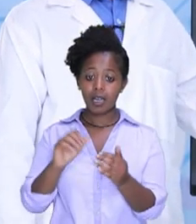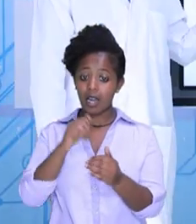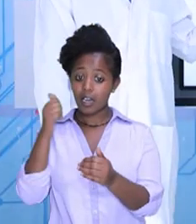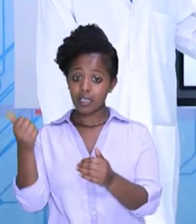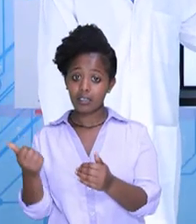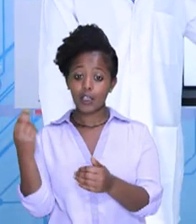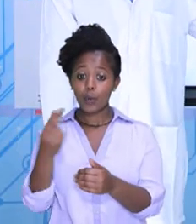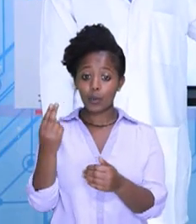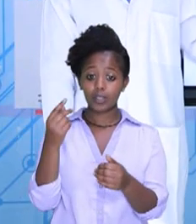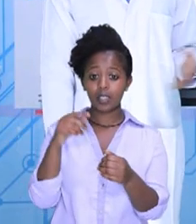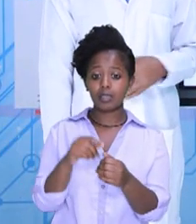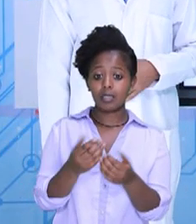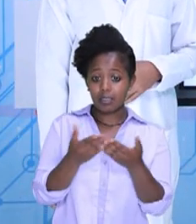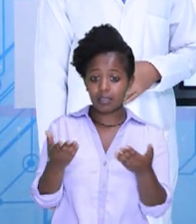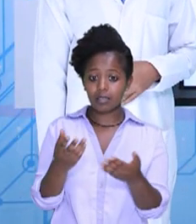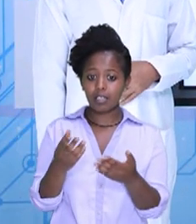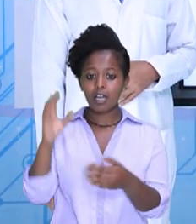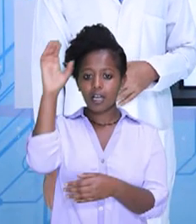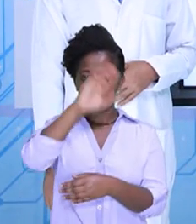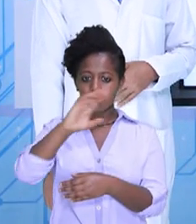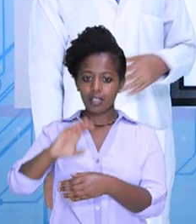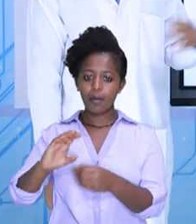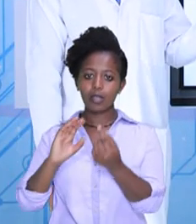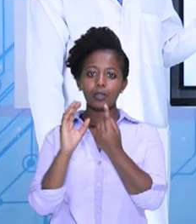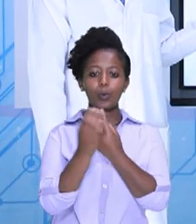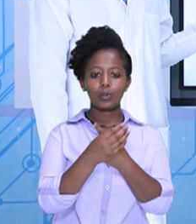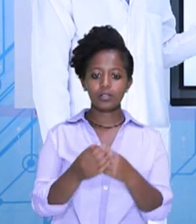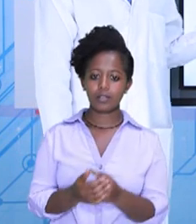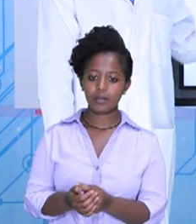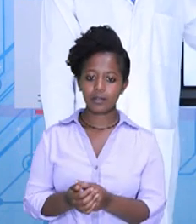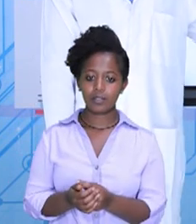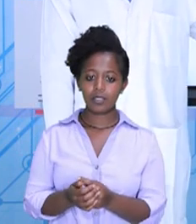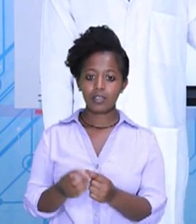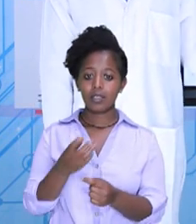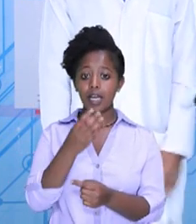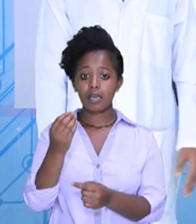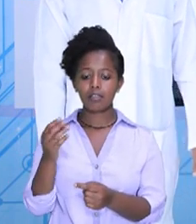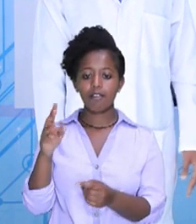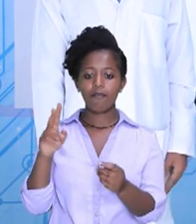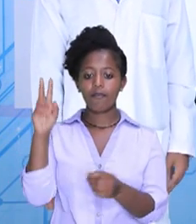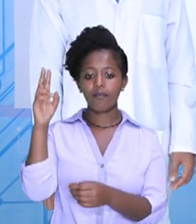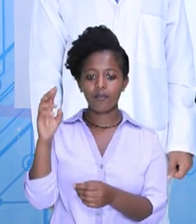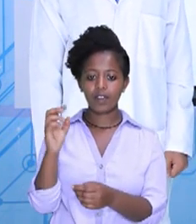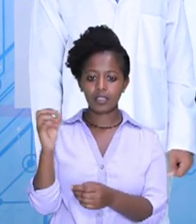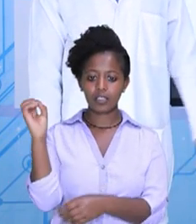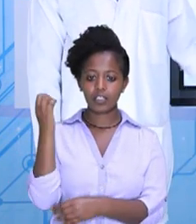Another important thing is climatic condition and vegetation coverage.